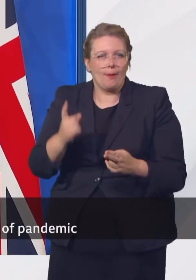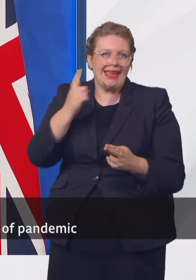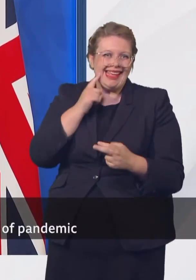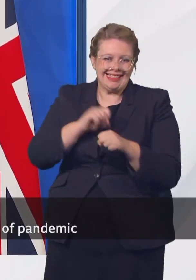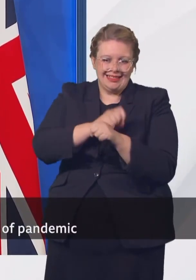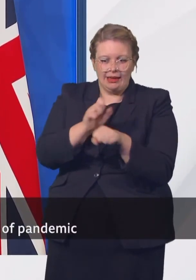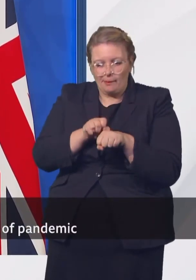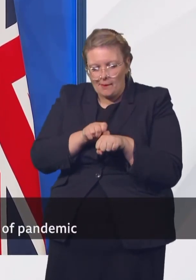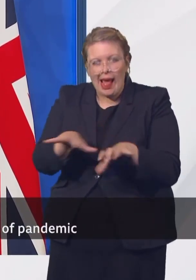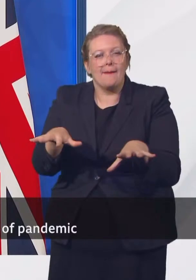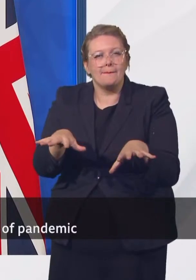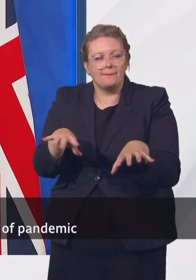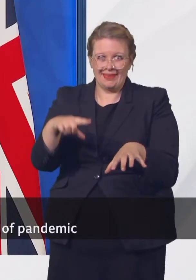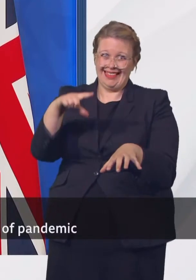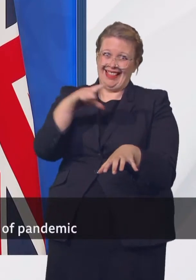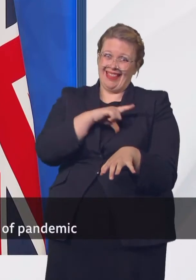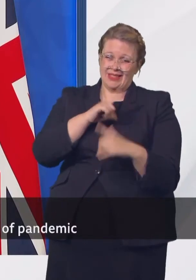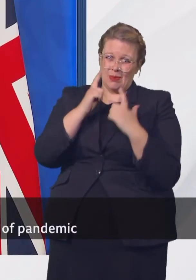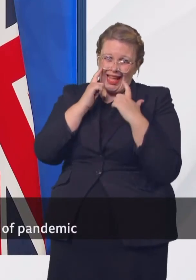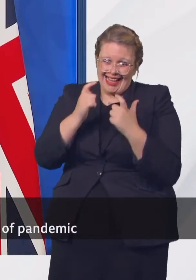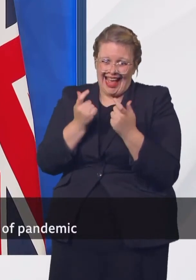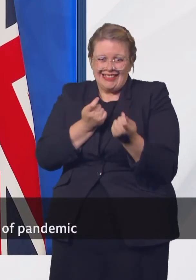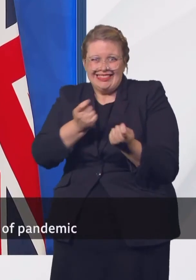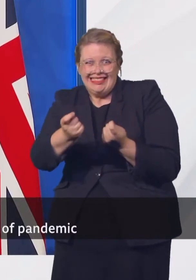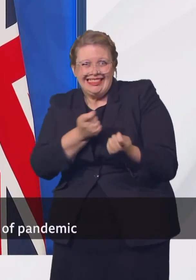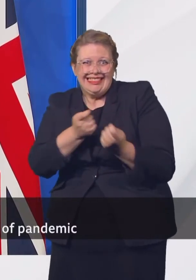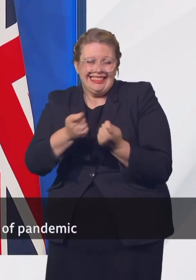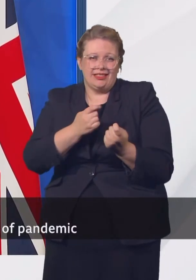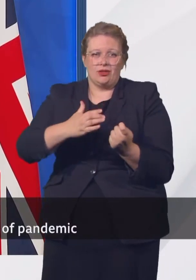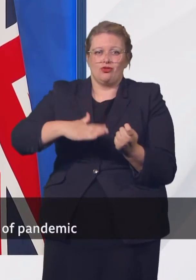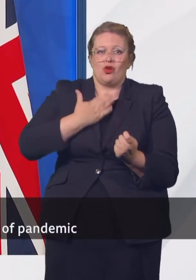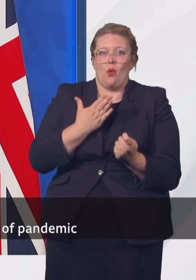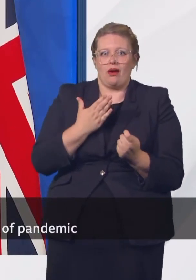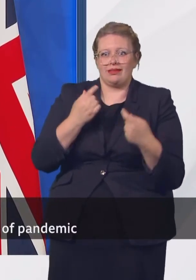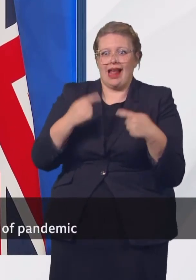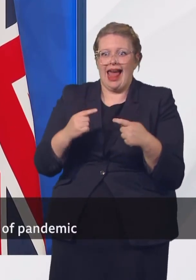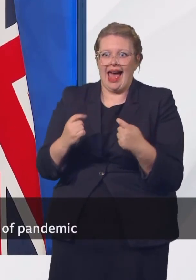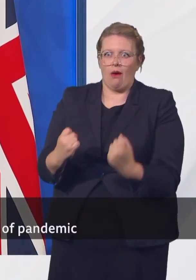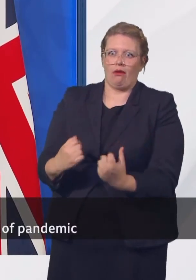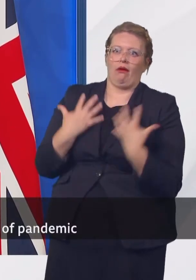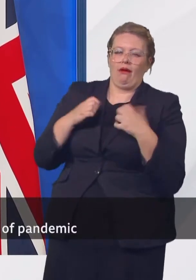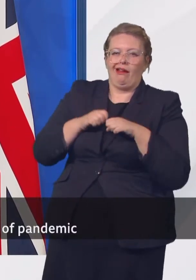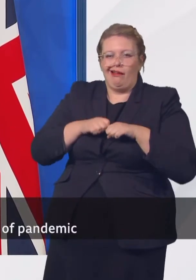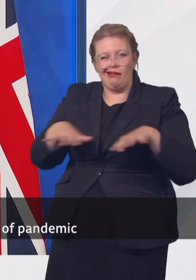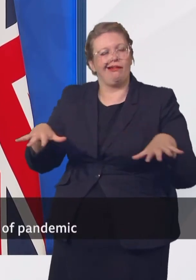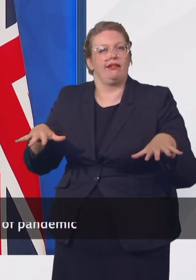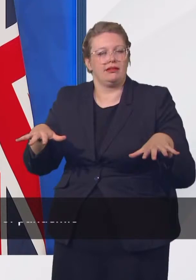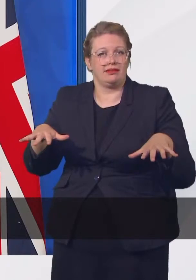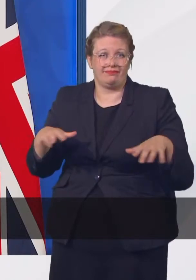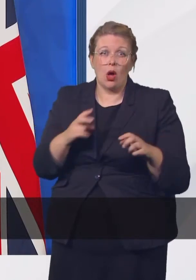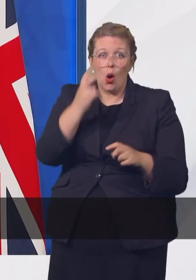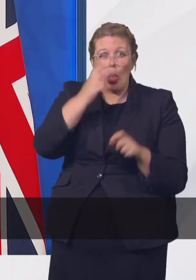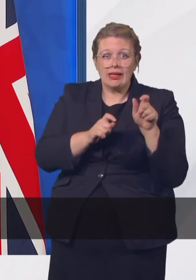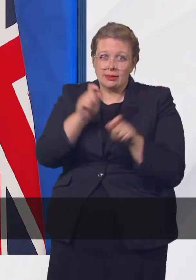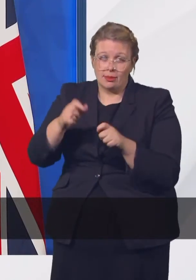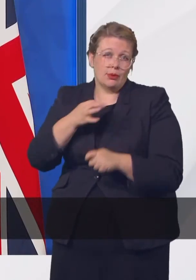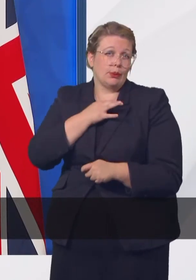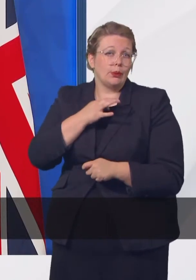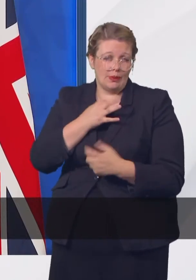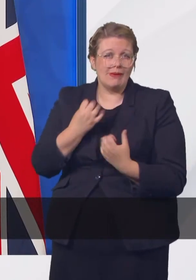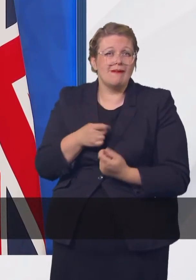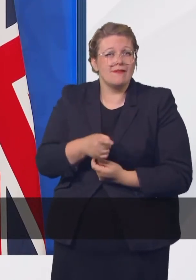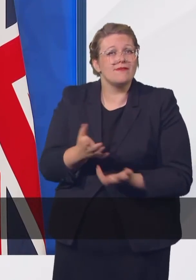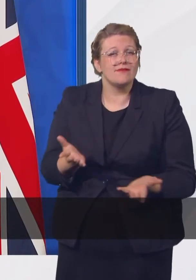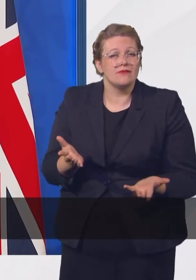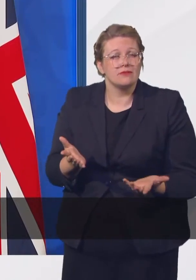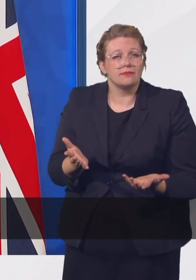that we have protective rules for those who live in care homes. They are amongst the most vulnerable to COVID. But we also know